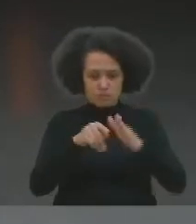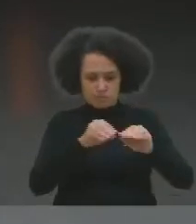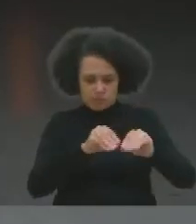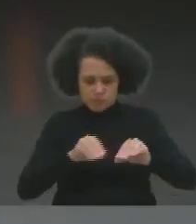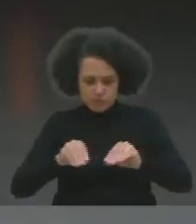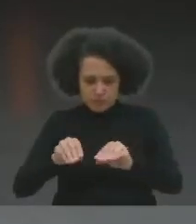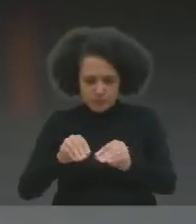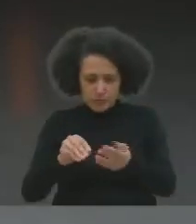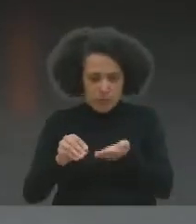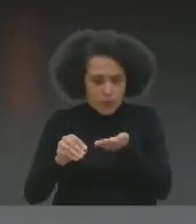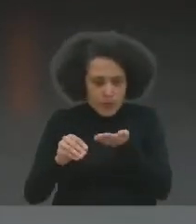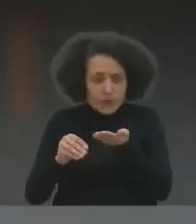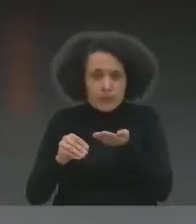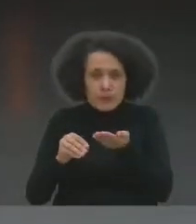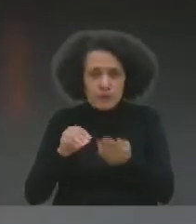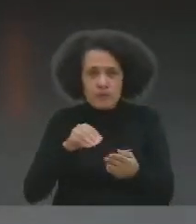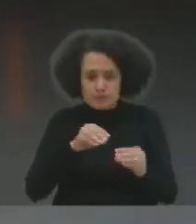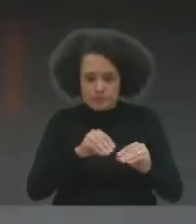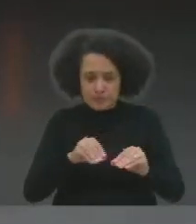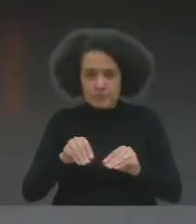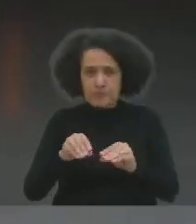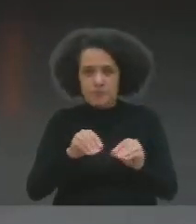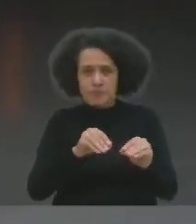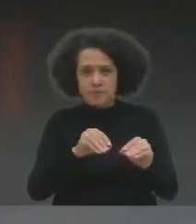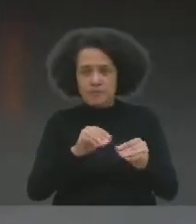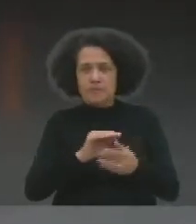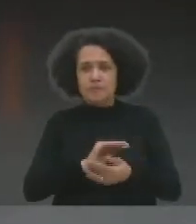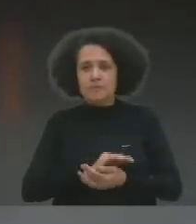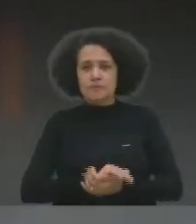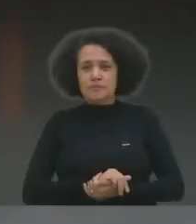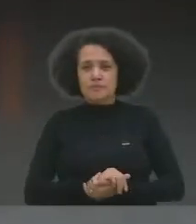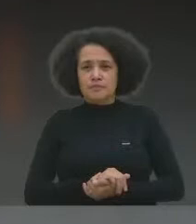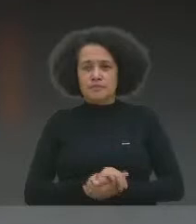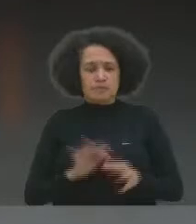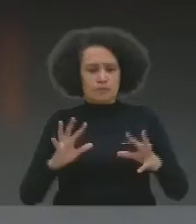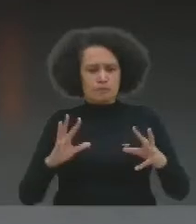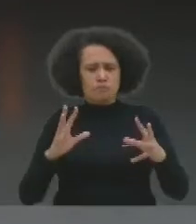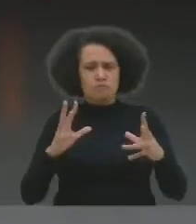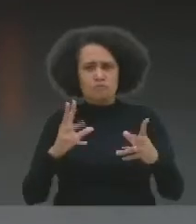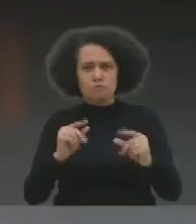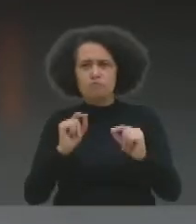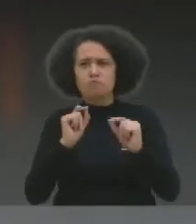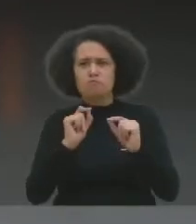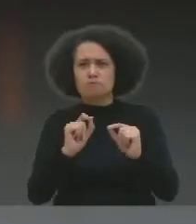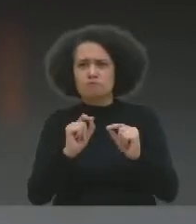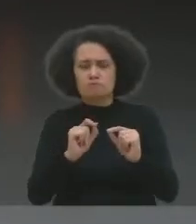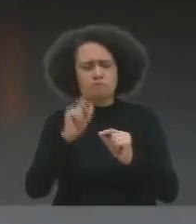those throughout history who have died in faith in God. Todos aqueles que passaram pela